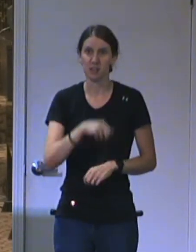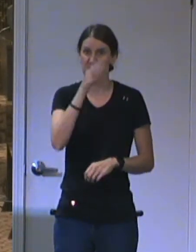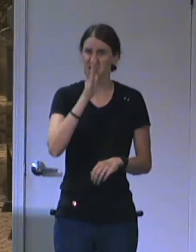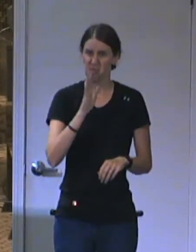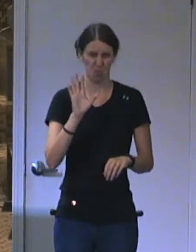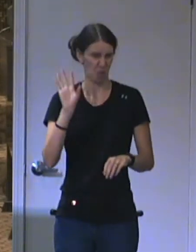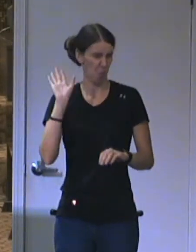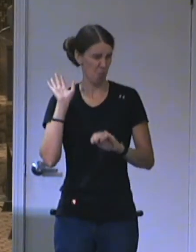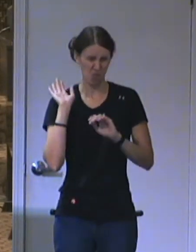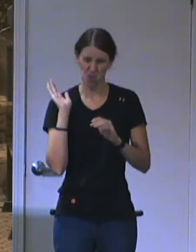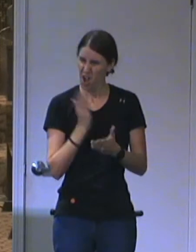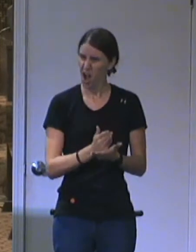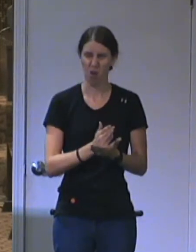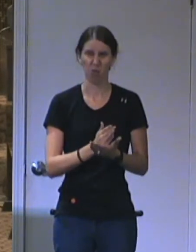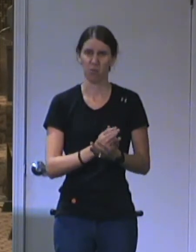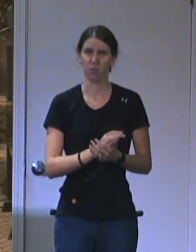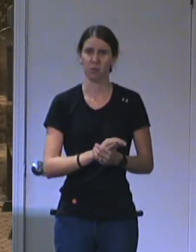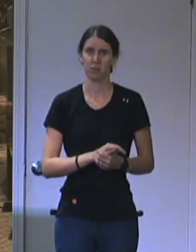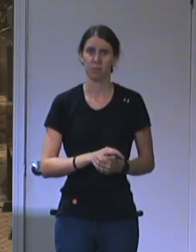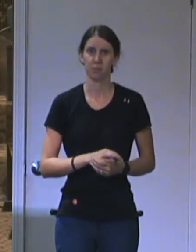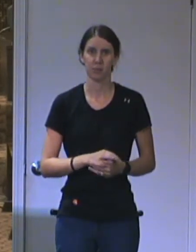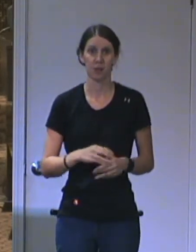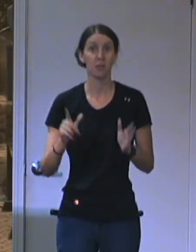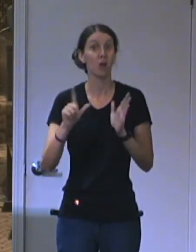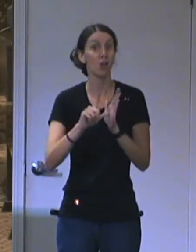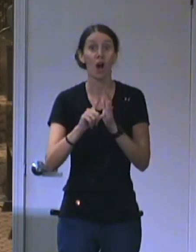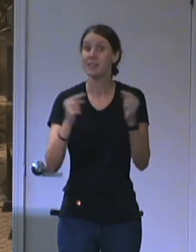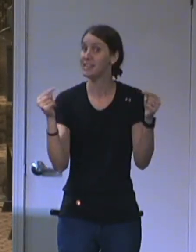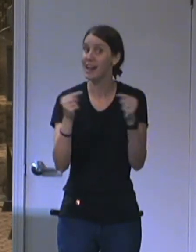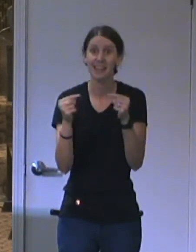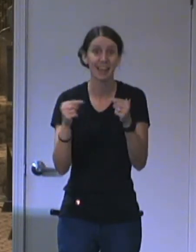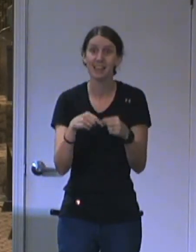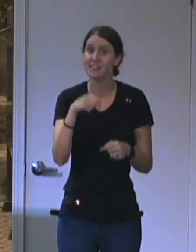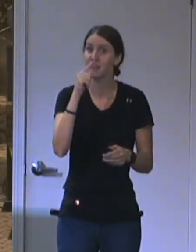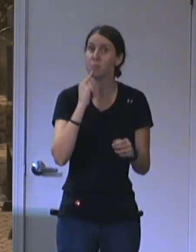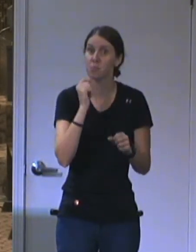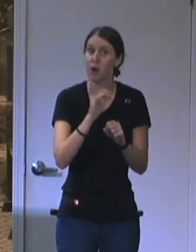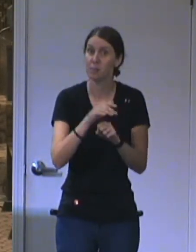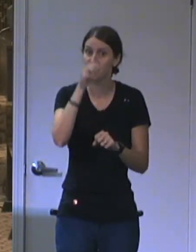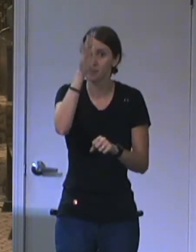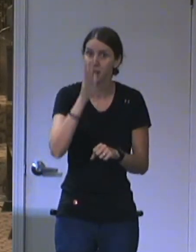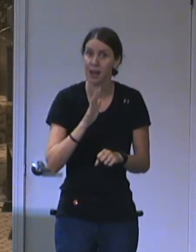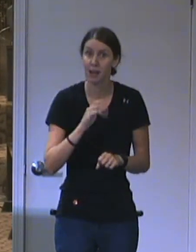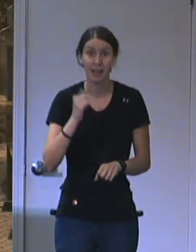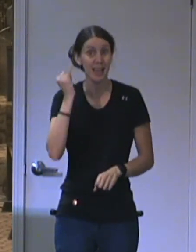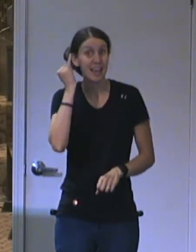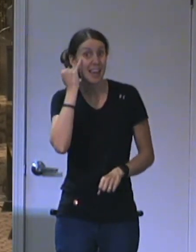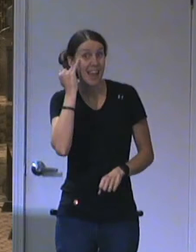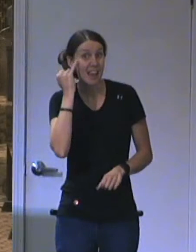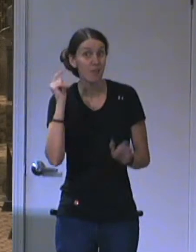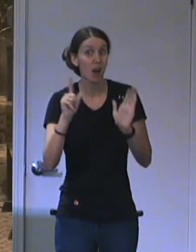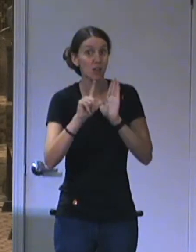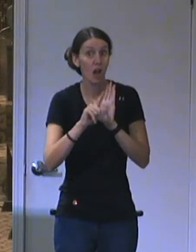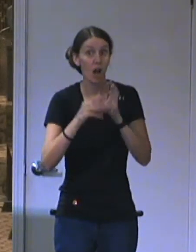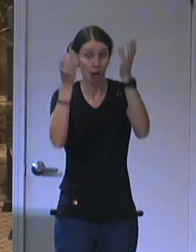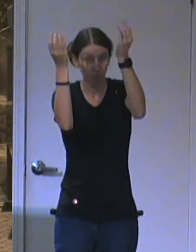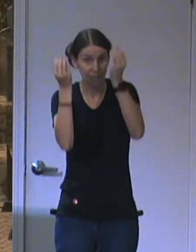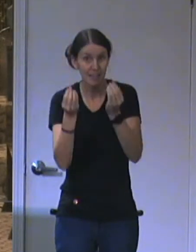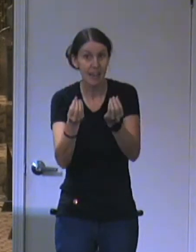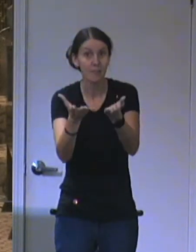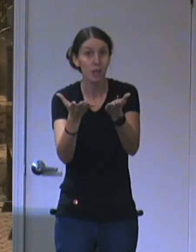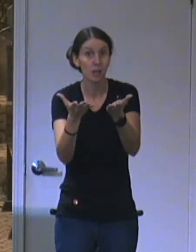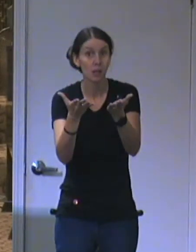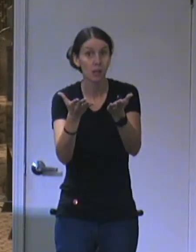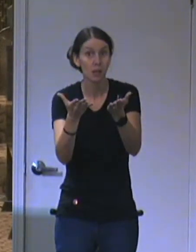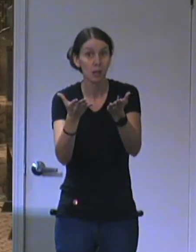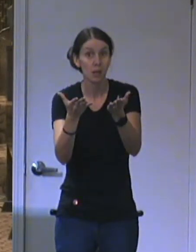forbid, because the law is not against the promises of God. For if there had been a law given which could